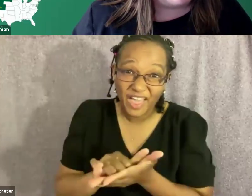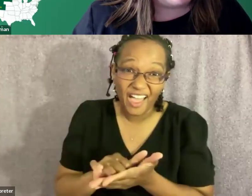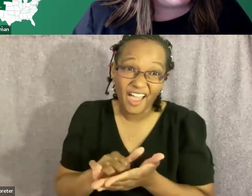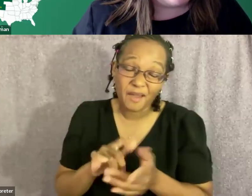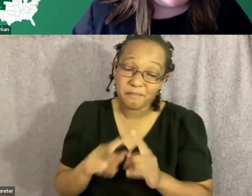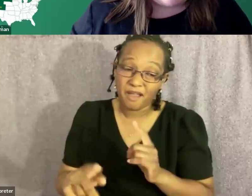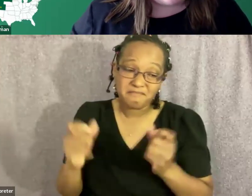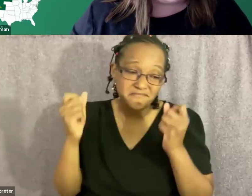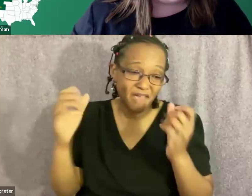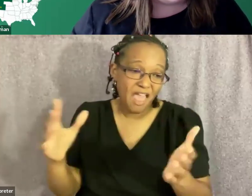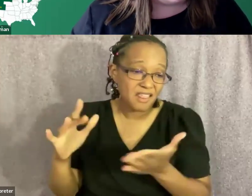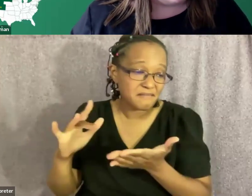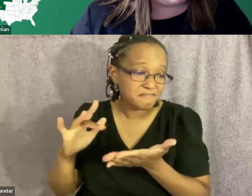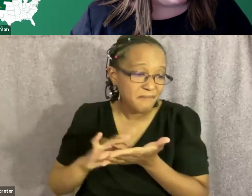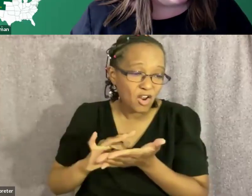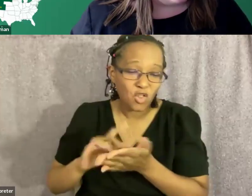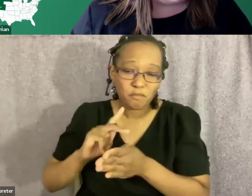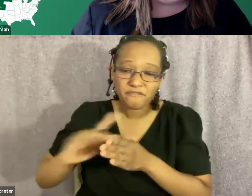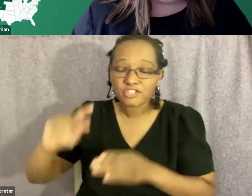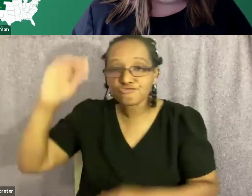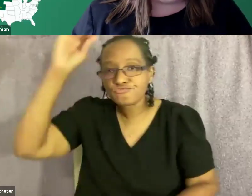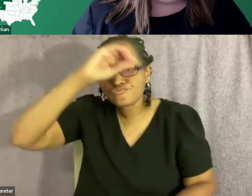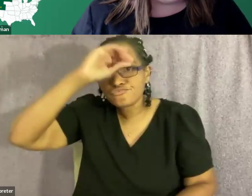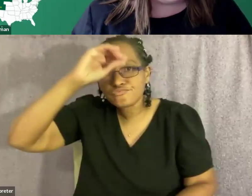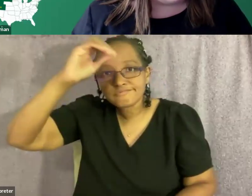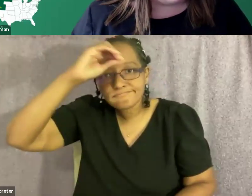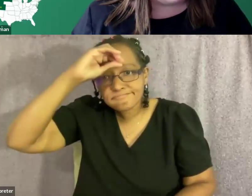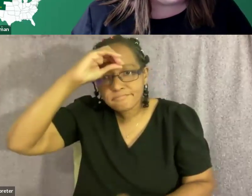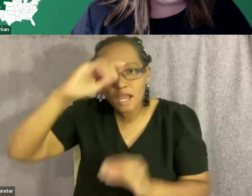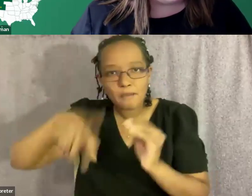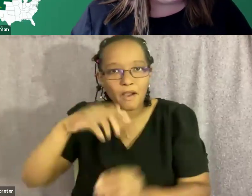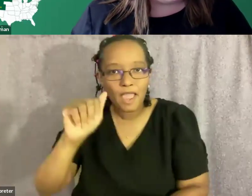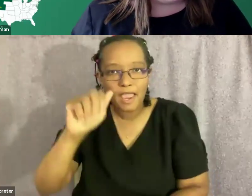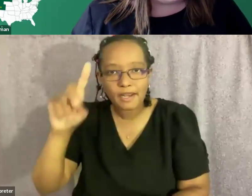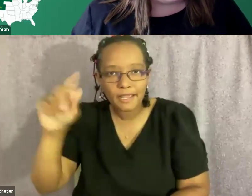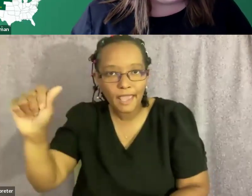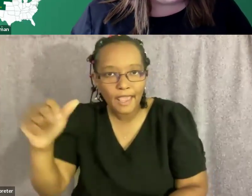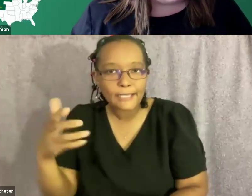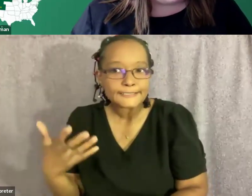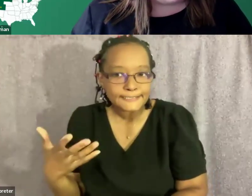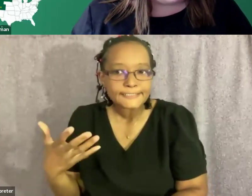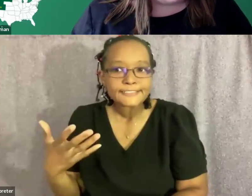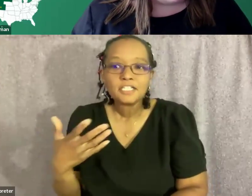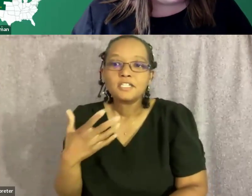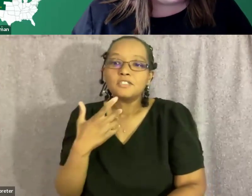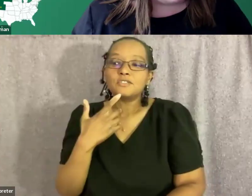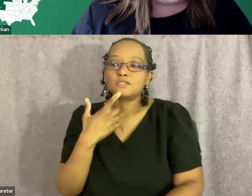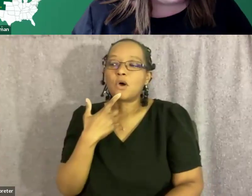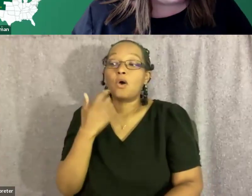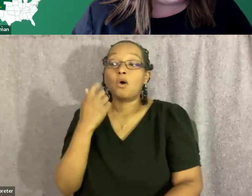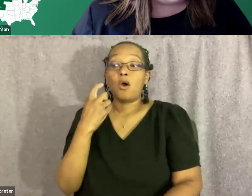still so many professionals that are unaware of the ADA. And so the way